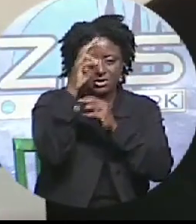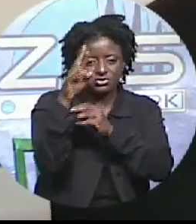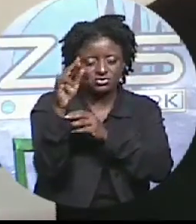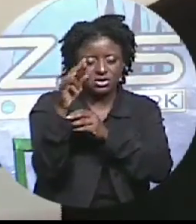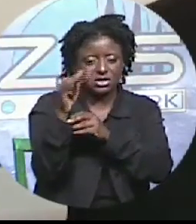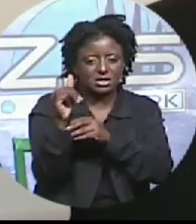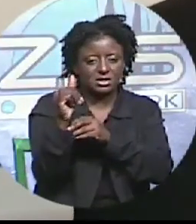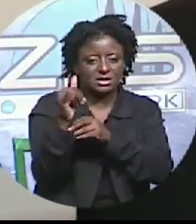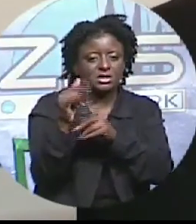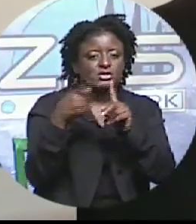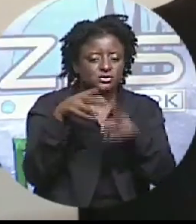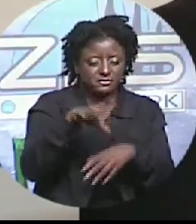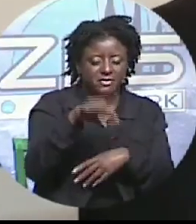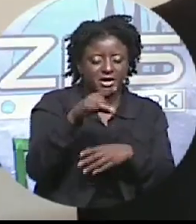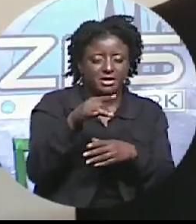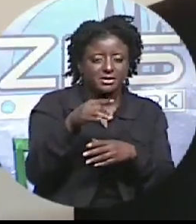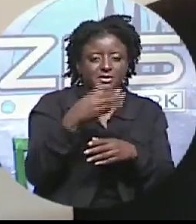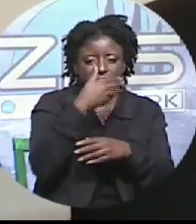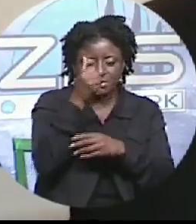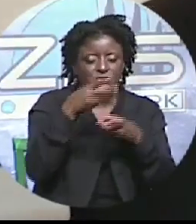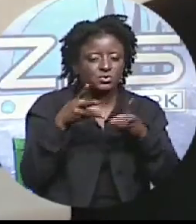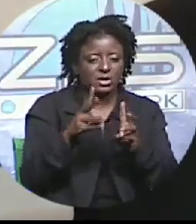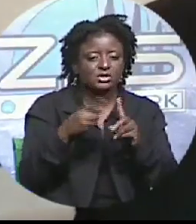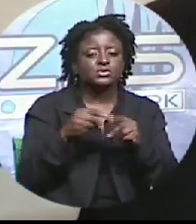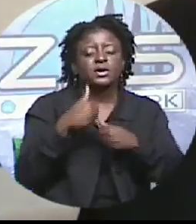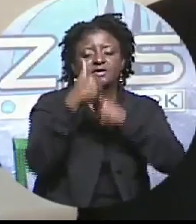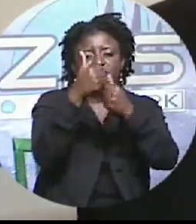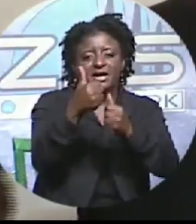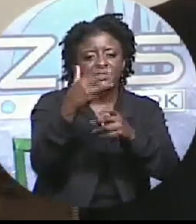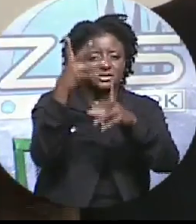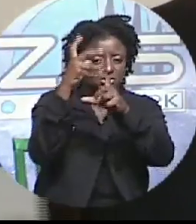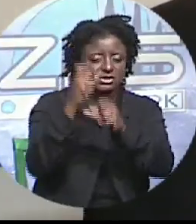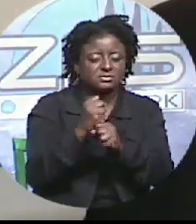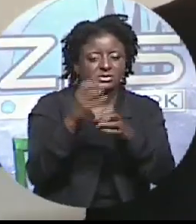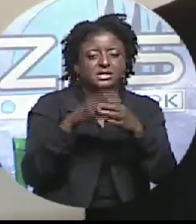that we can help advance the achievements of education for our young people.